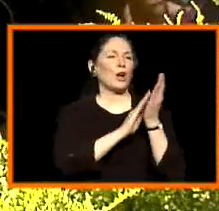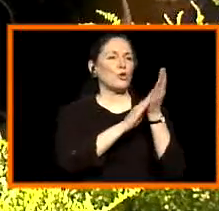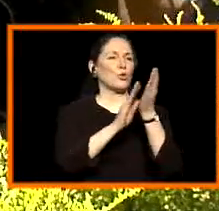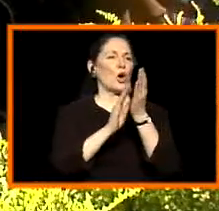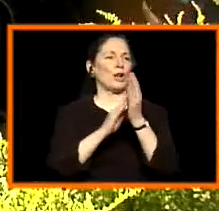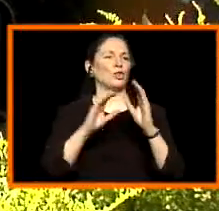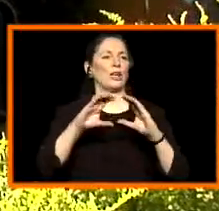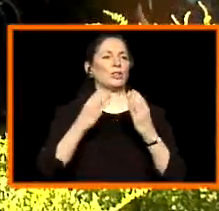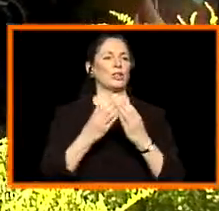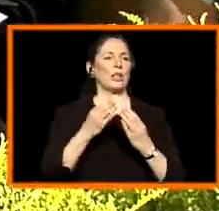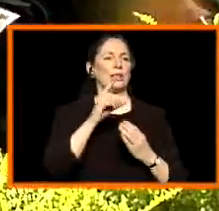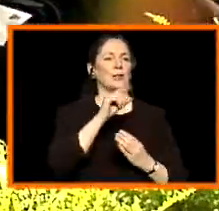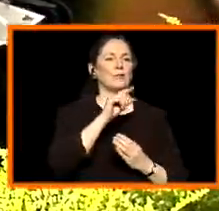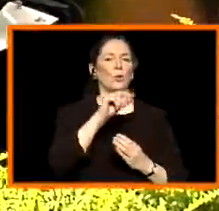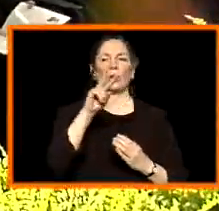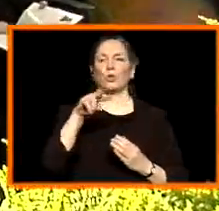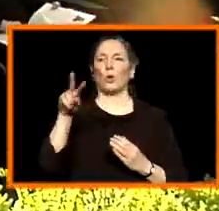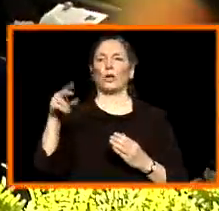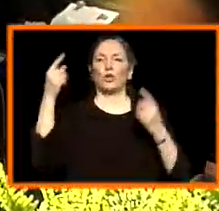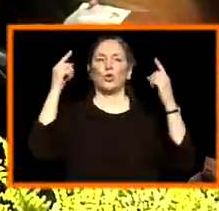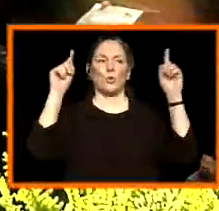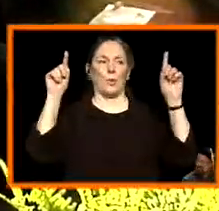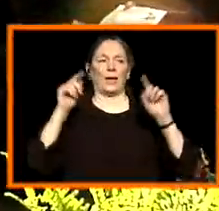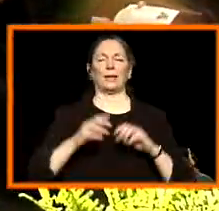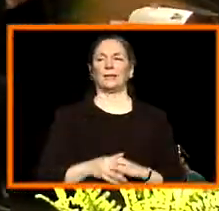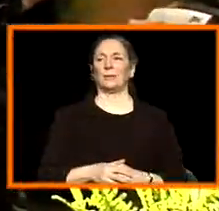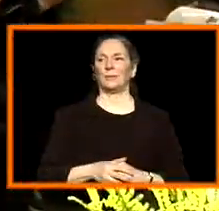Congratulations, class of 2022. You made it.